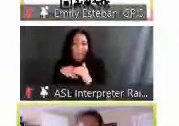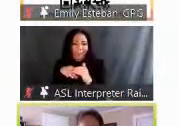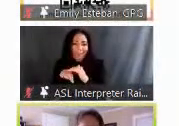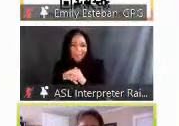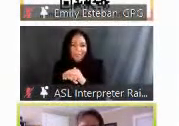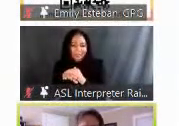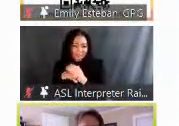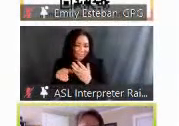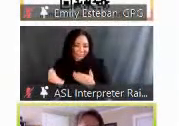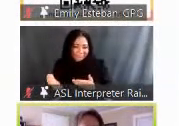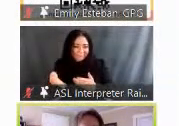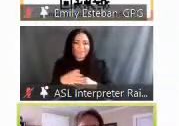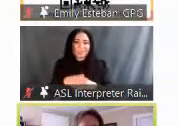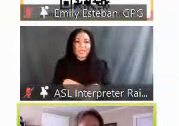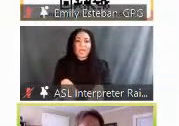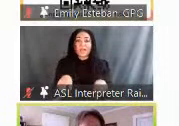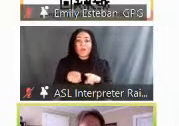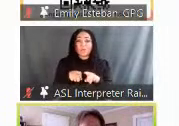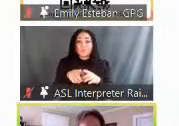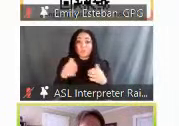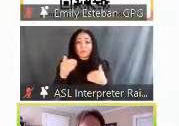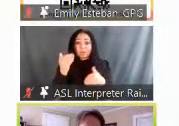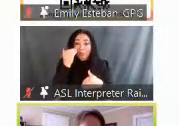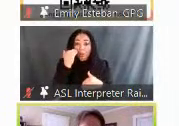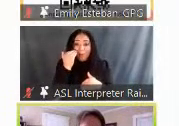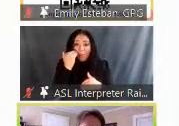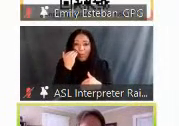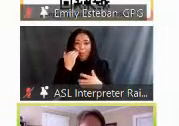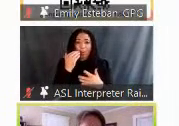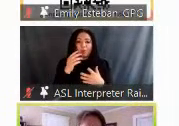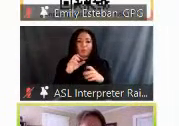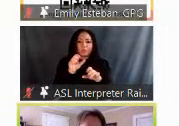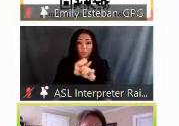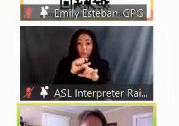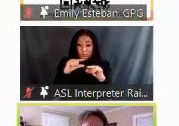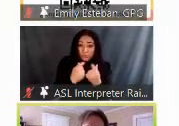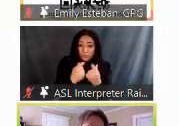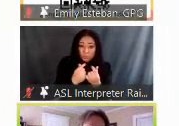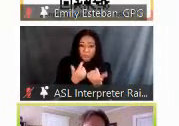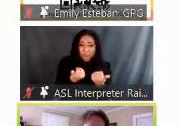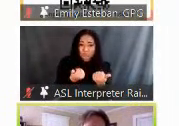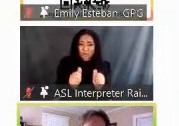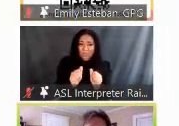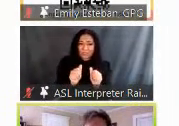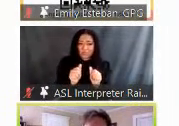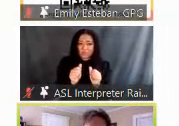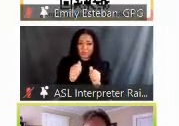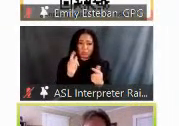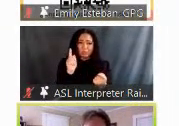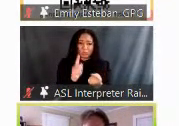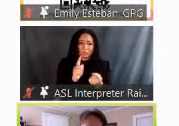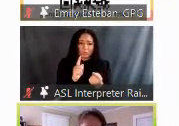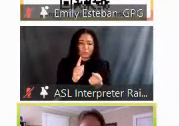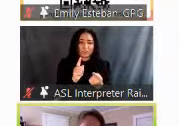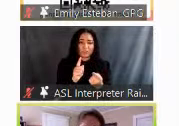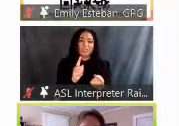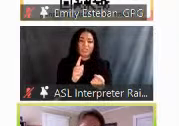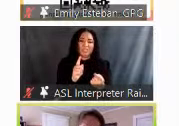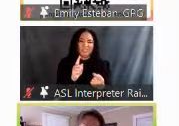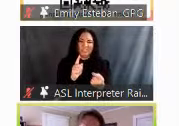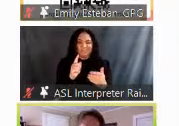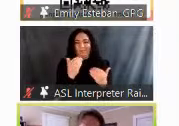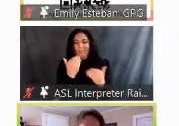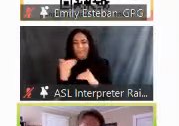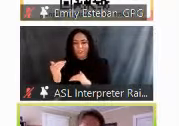work group is devising policy options, considering how to improve both access to mixed delivery as well as